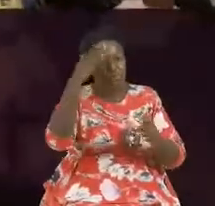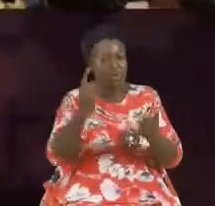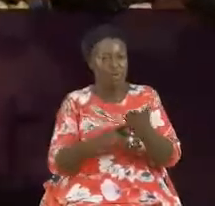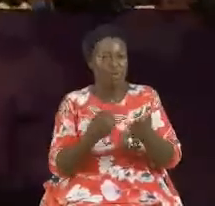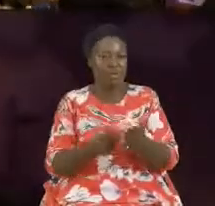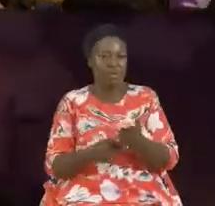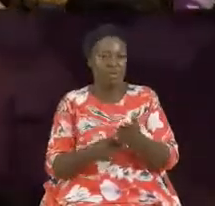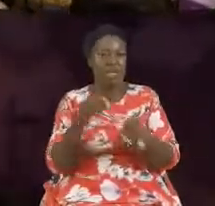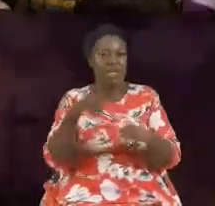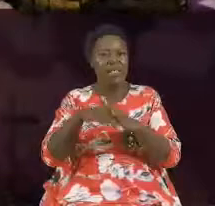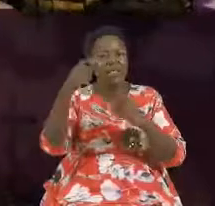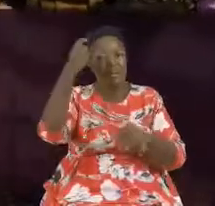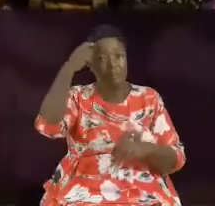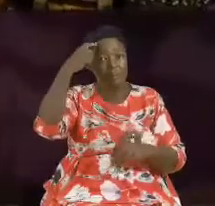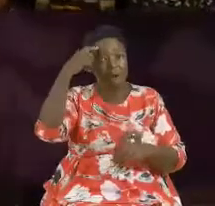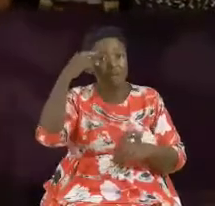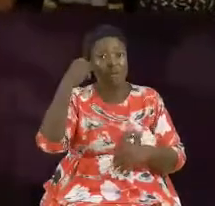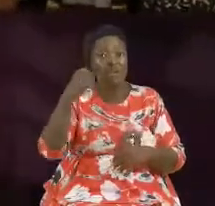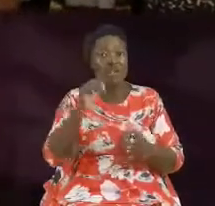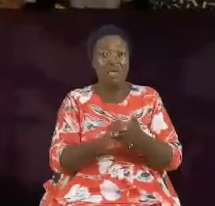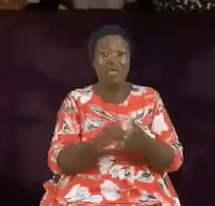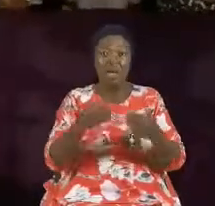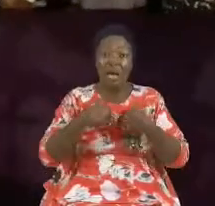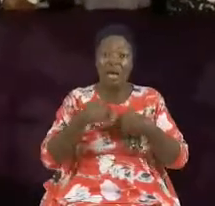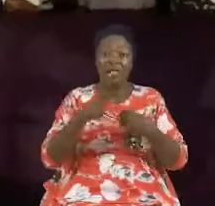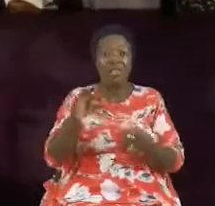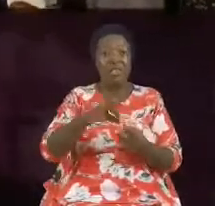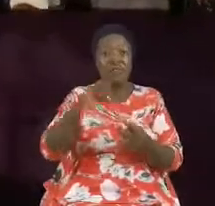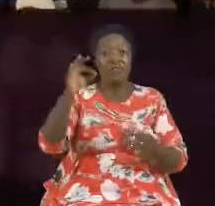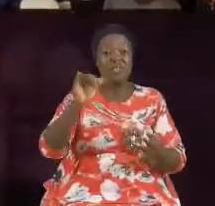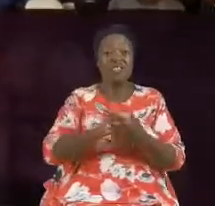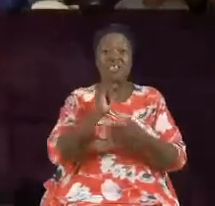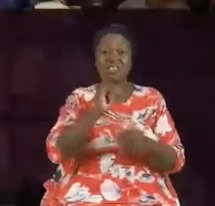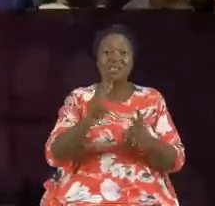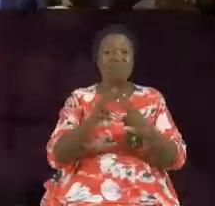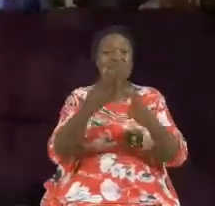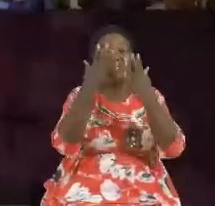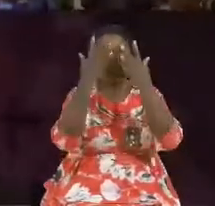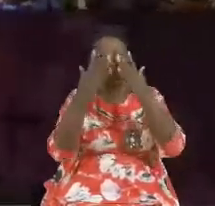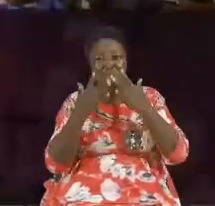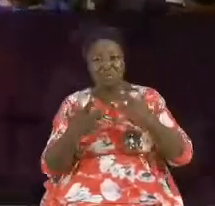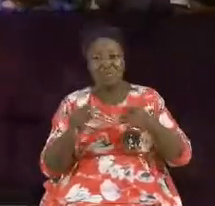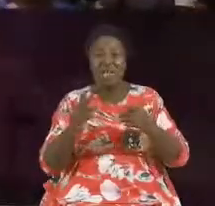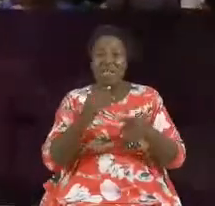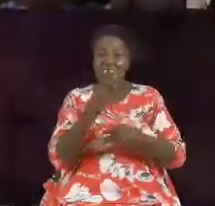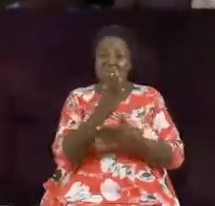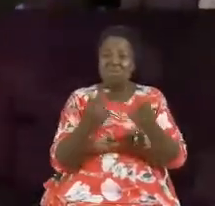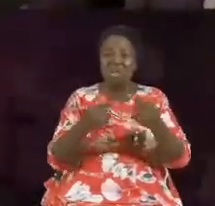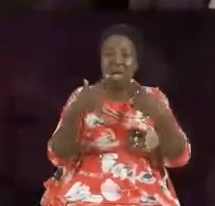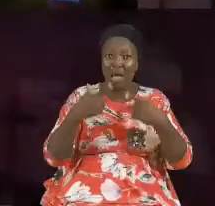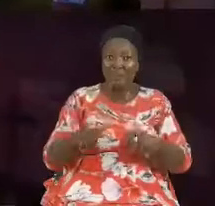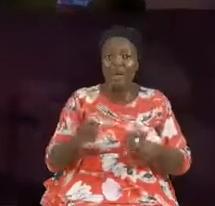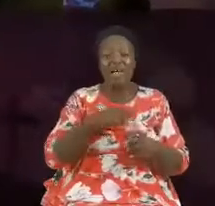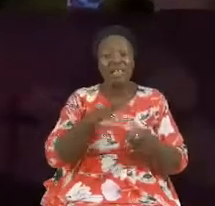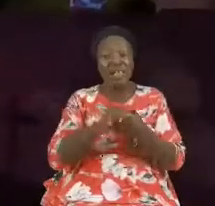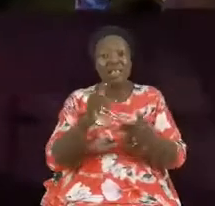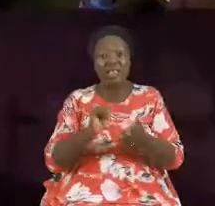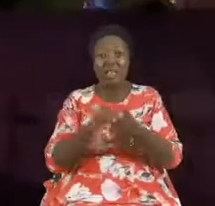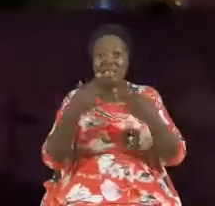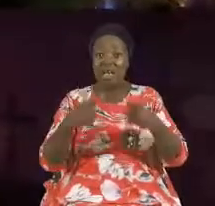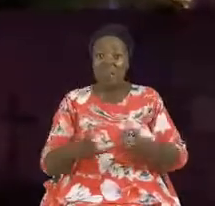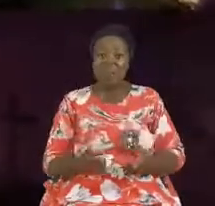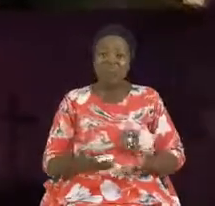know, sometimes if the mind, the heart, the spirit that is so sorrowful,